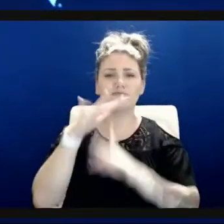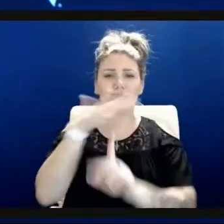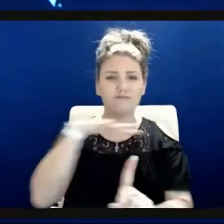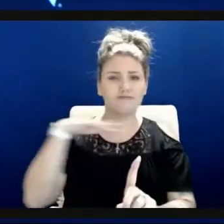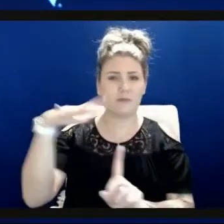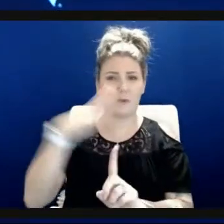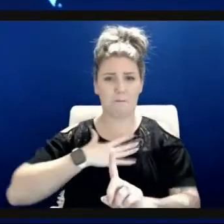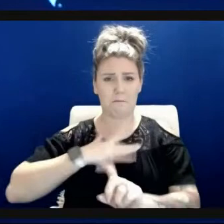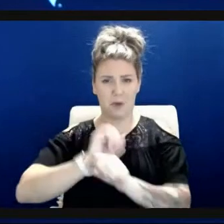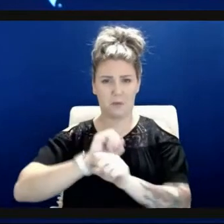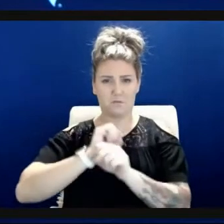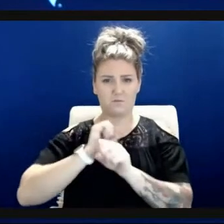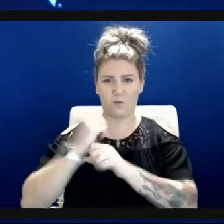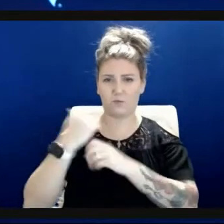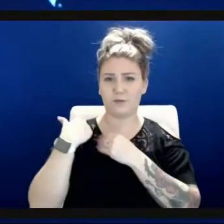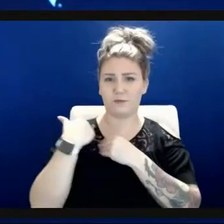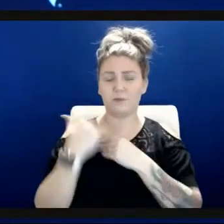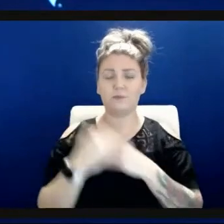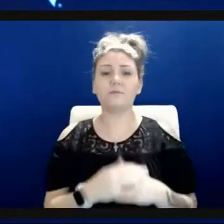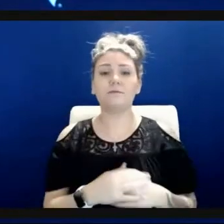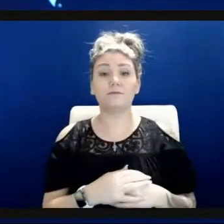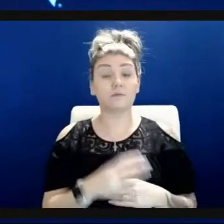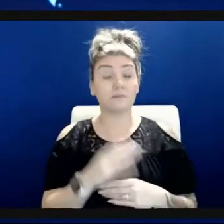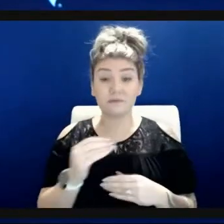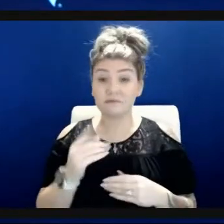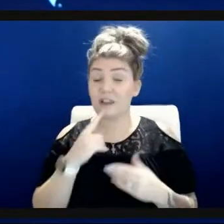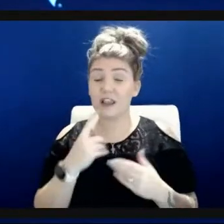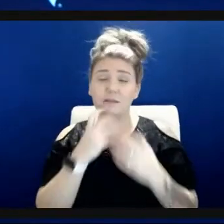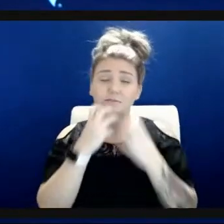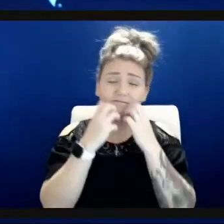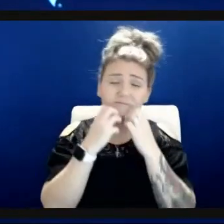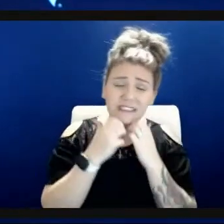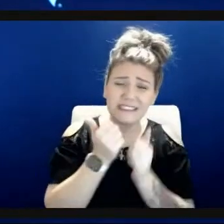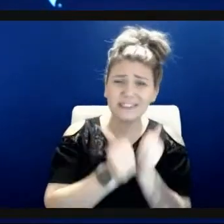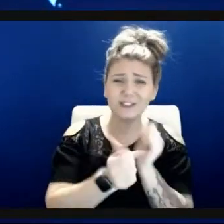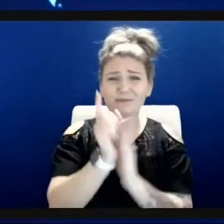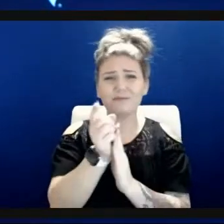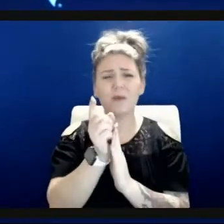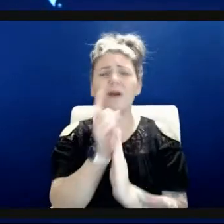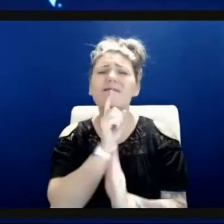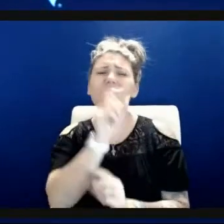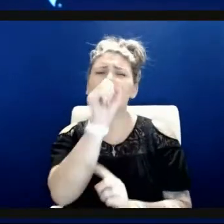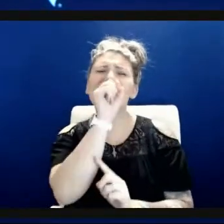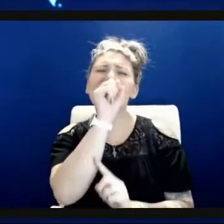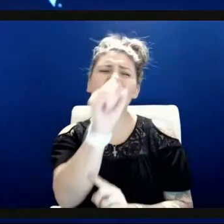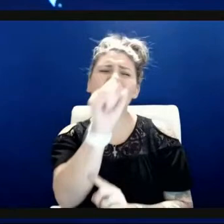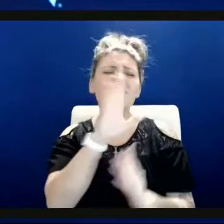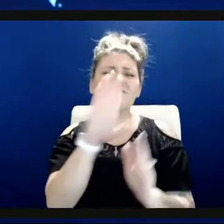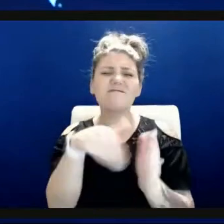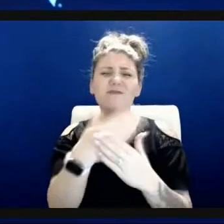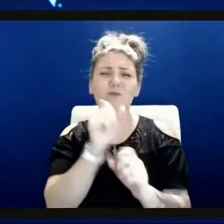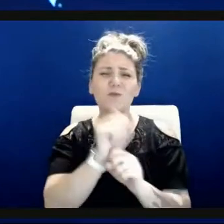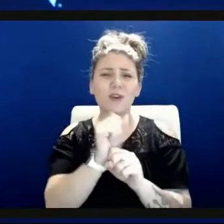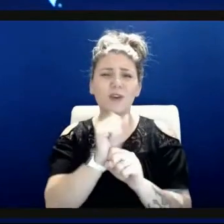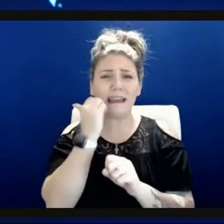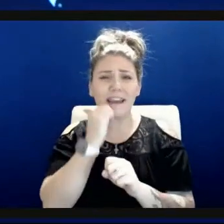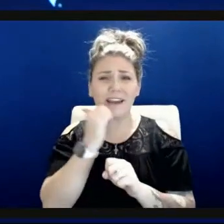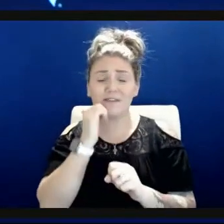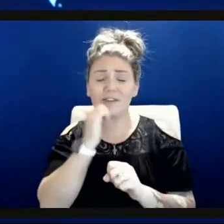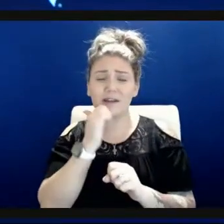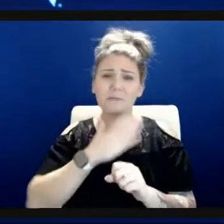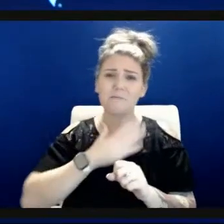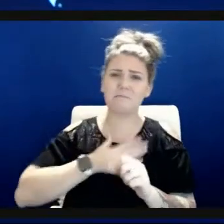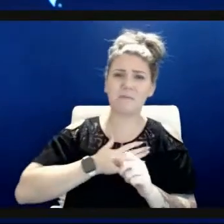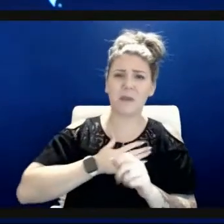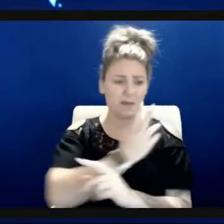KU. And I treasure every moment of it. I treasure every moment. I love coming to work every day, because I take care of patients with cystic fibrosis.